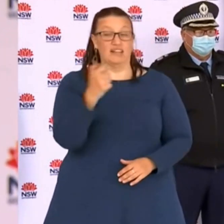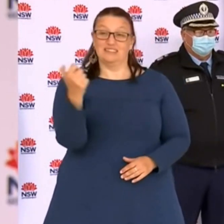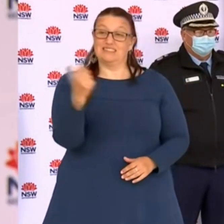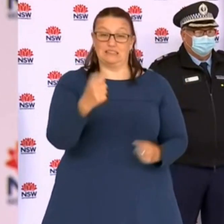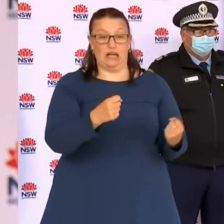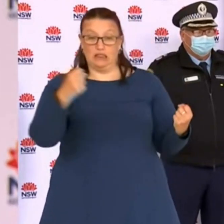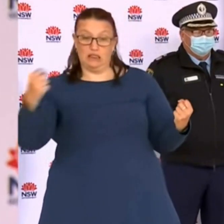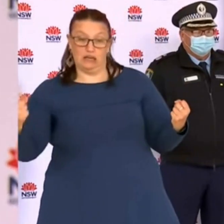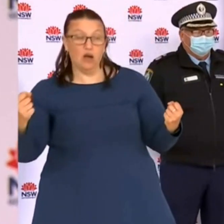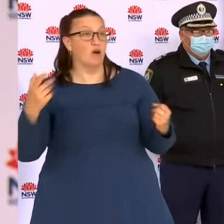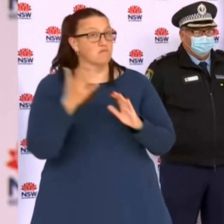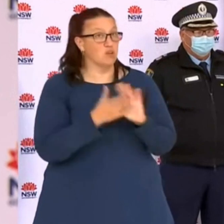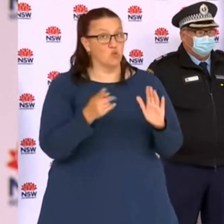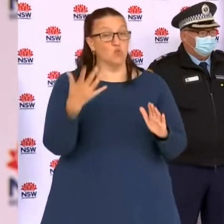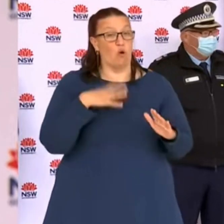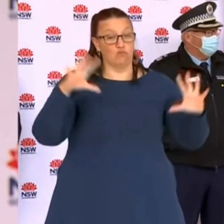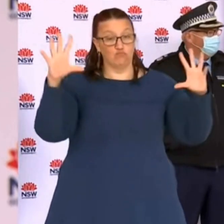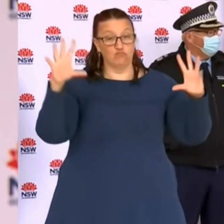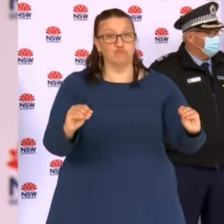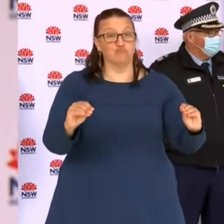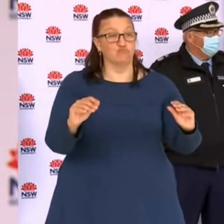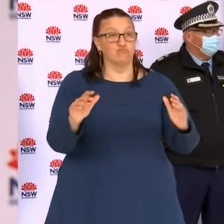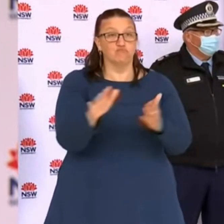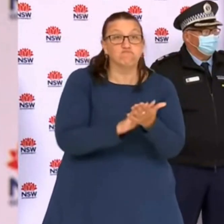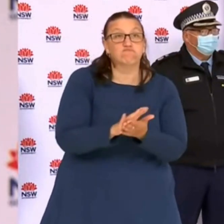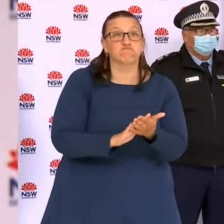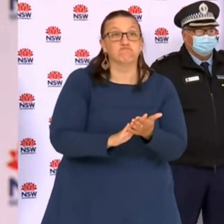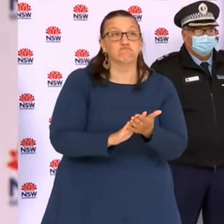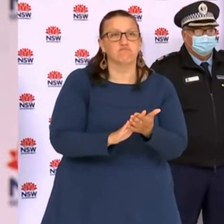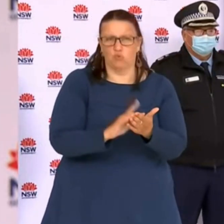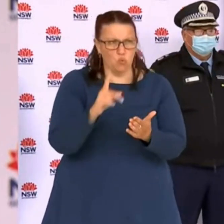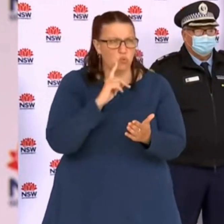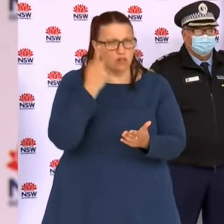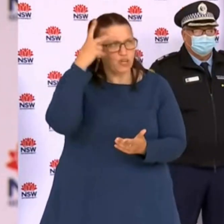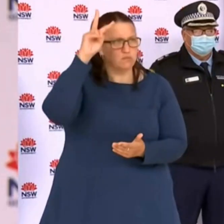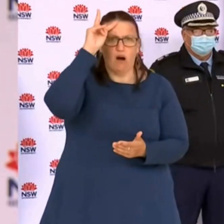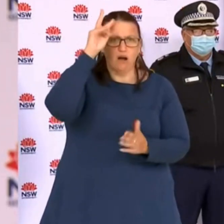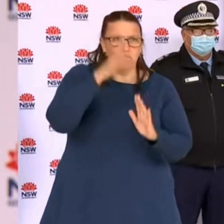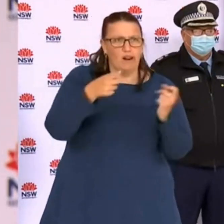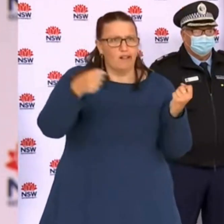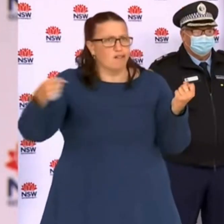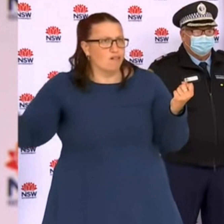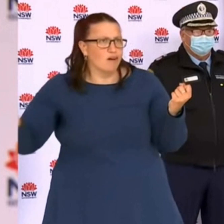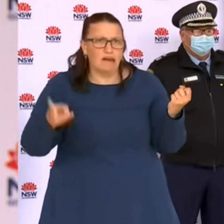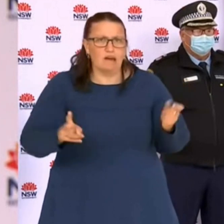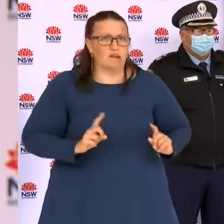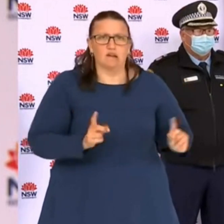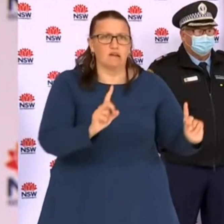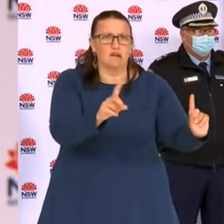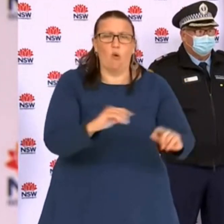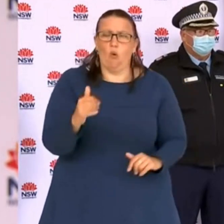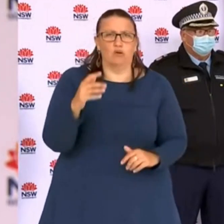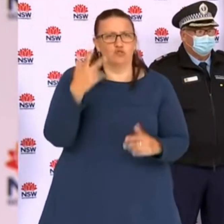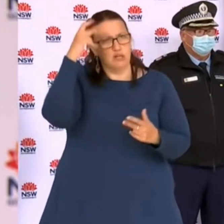But we also know that that's dependent on all of us doing the right thing. There's no date that is our aim. And experts have told